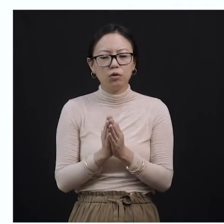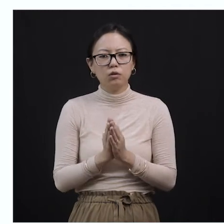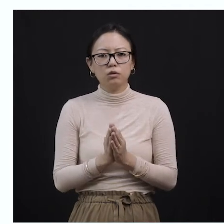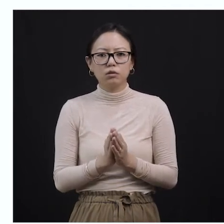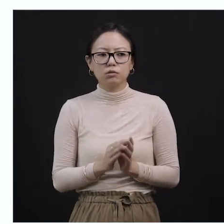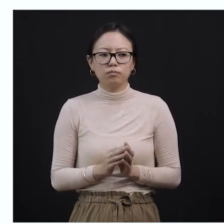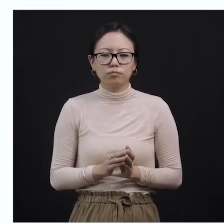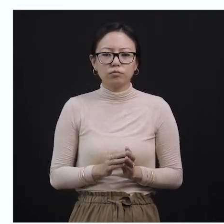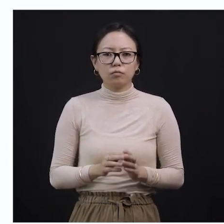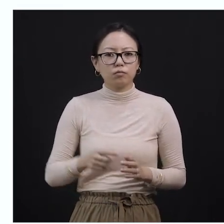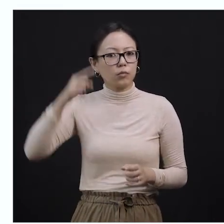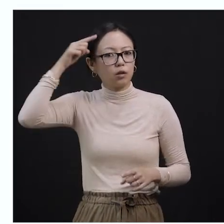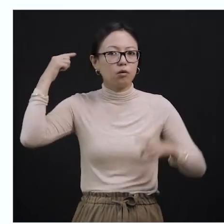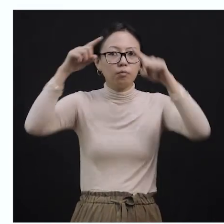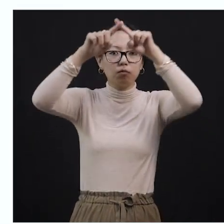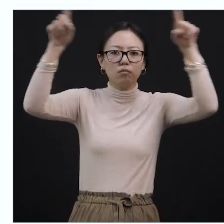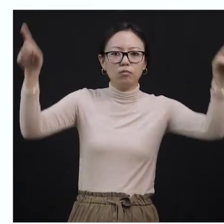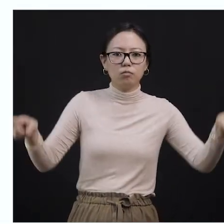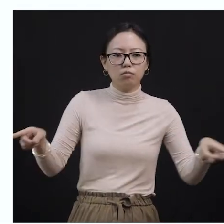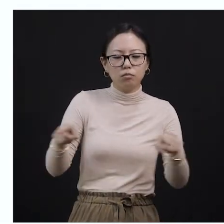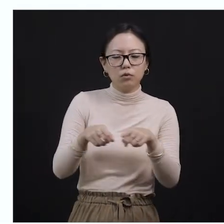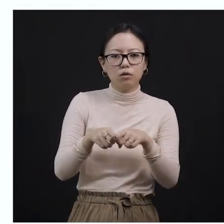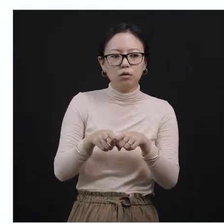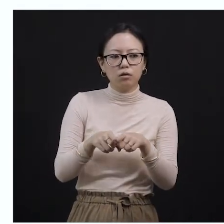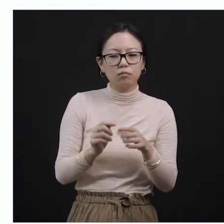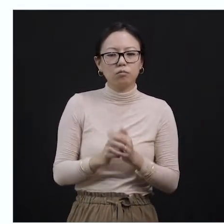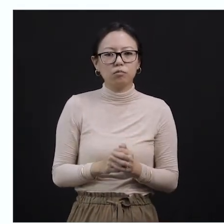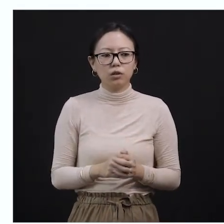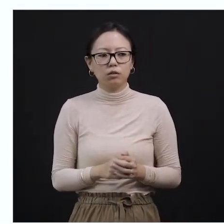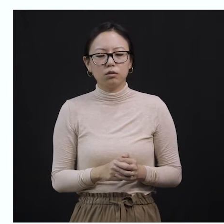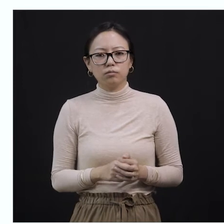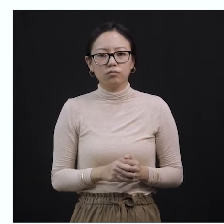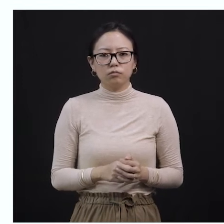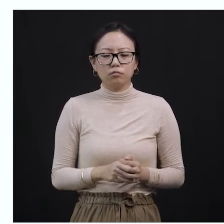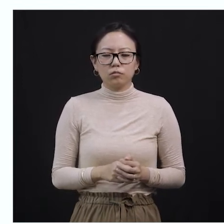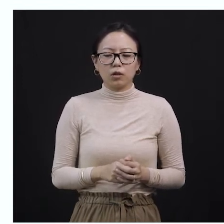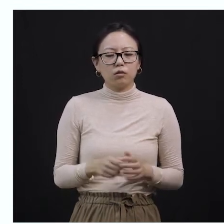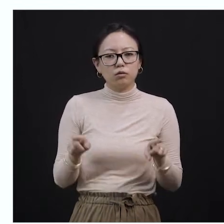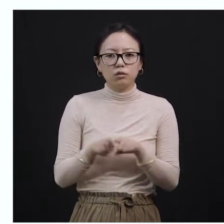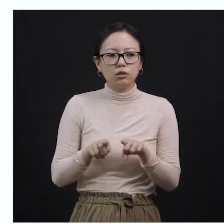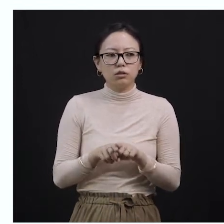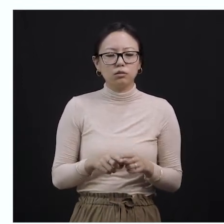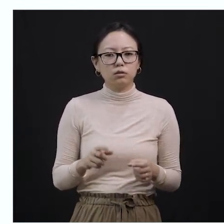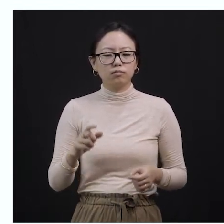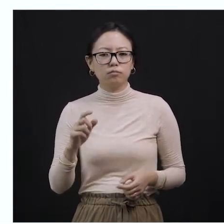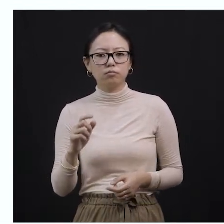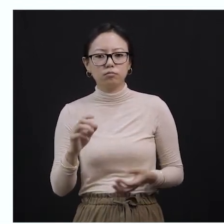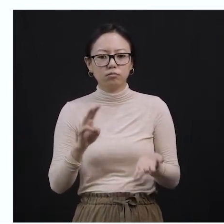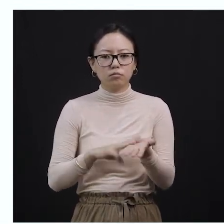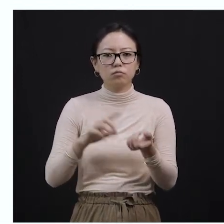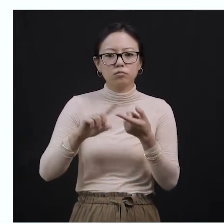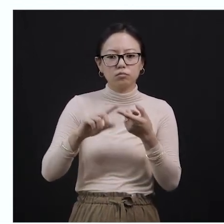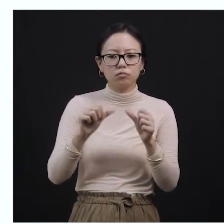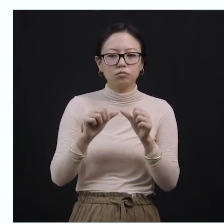way. We can take a blackboard and measure in this manner, all right? From this end to this